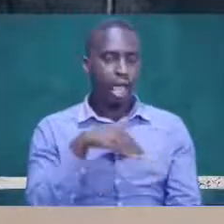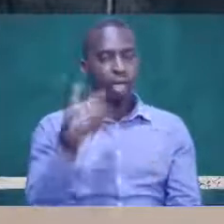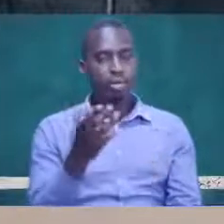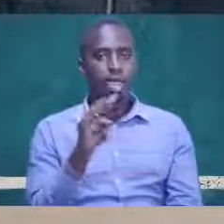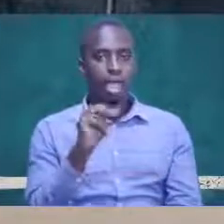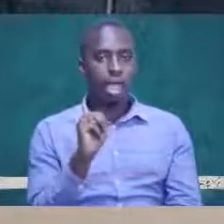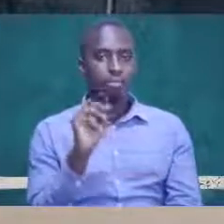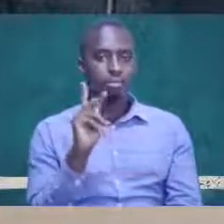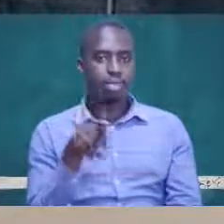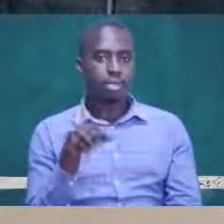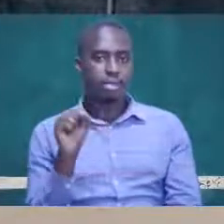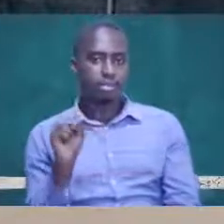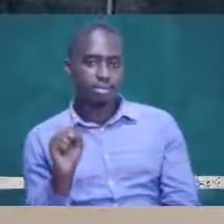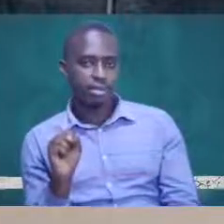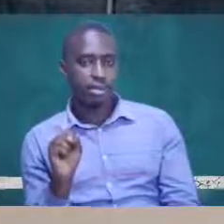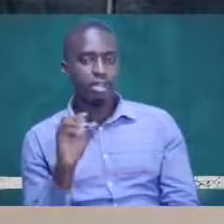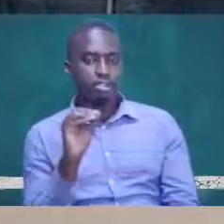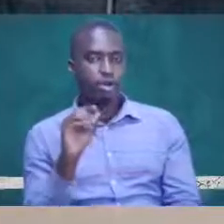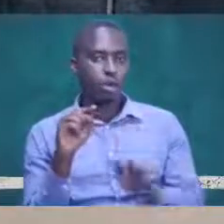to save is